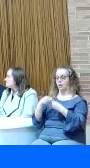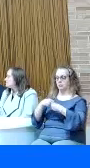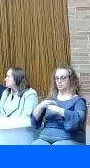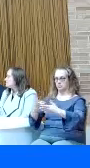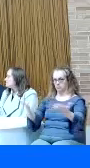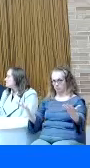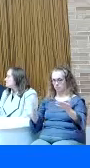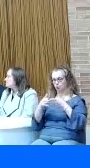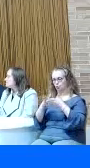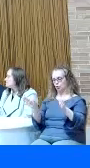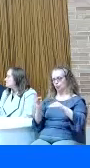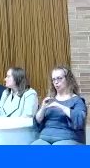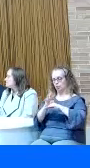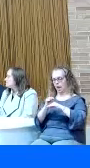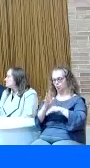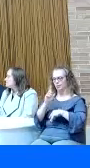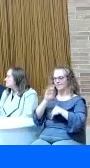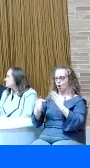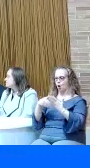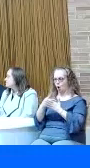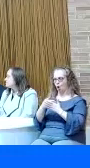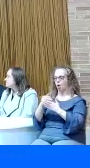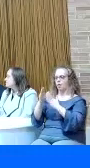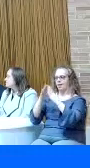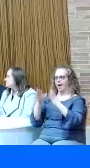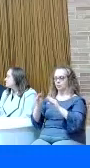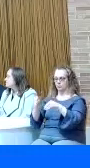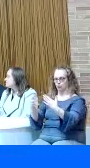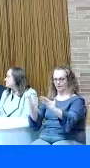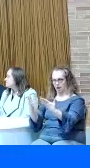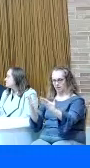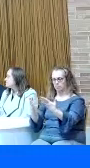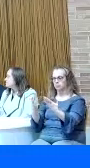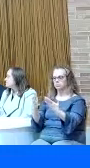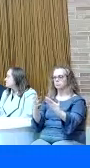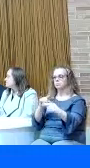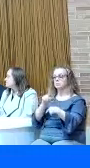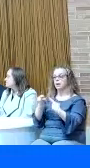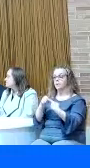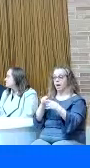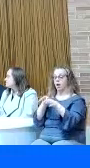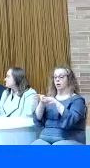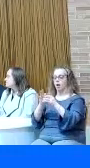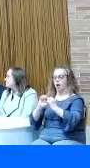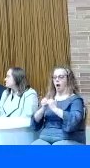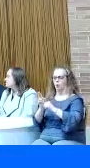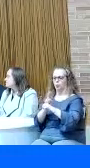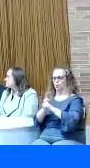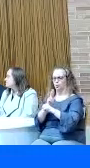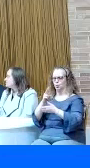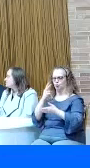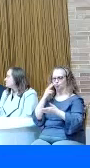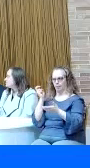for all housing providers regarding on how to use criminal background checks and how it could be a